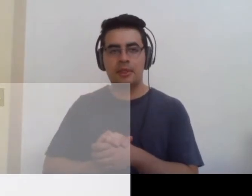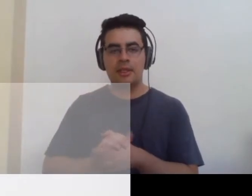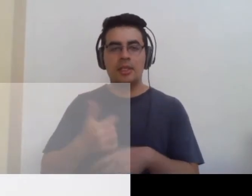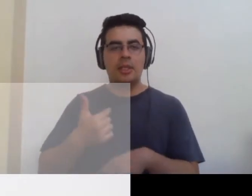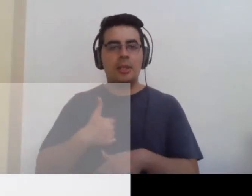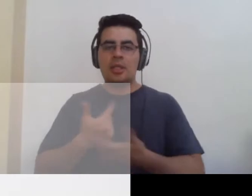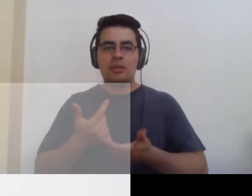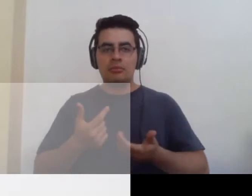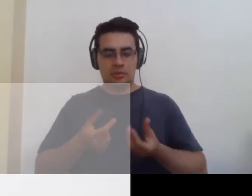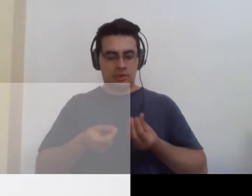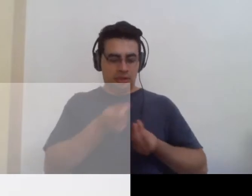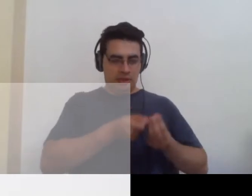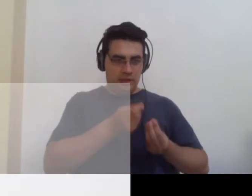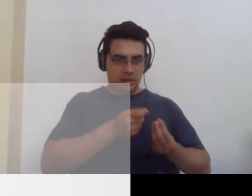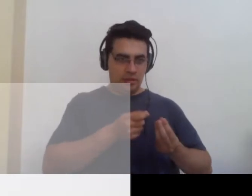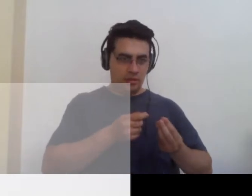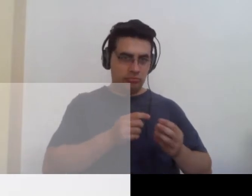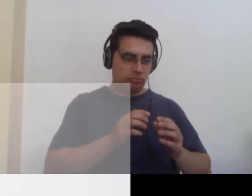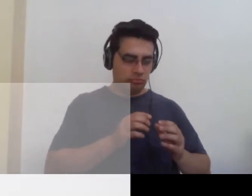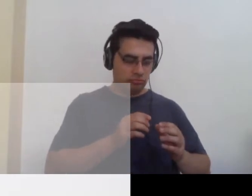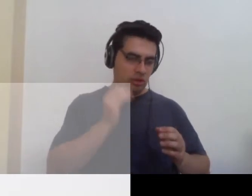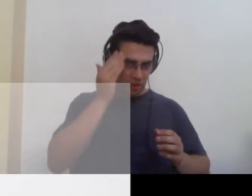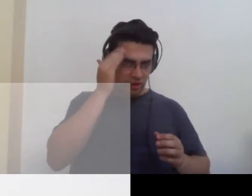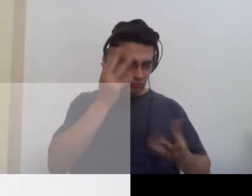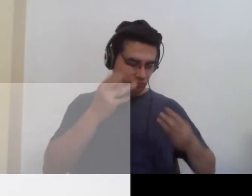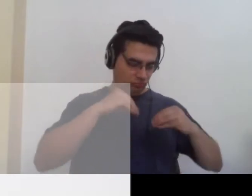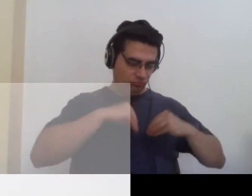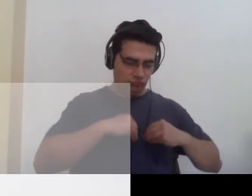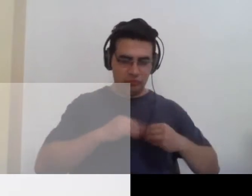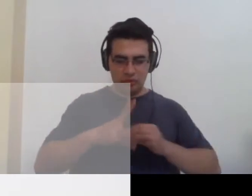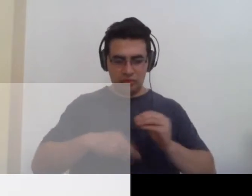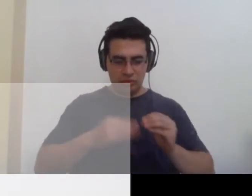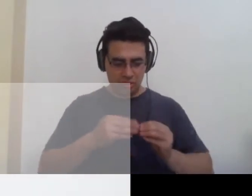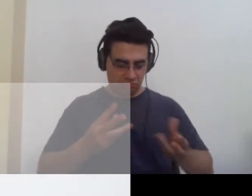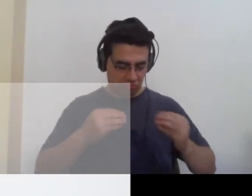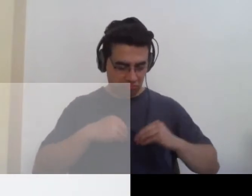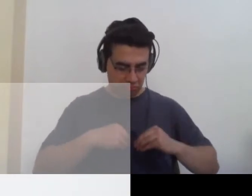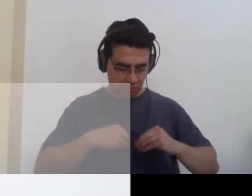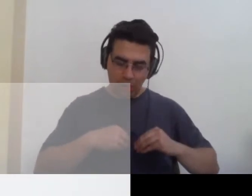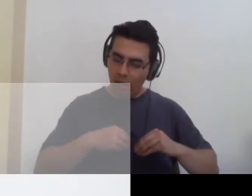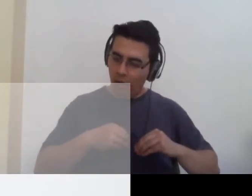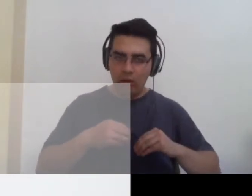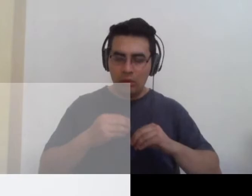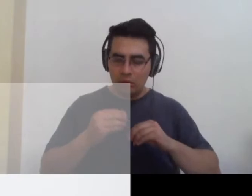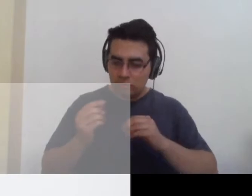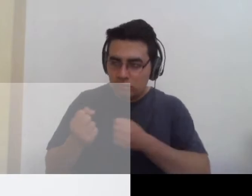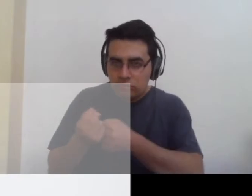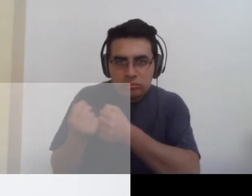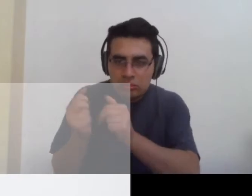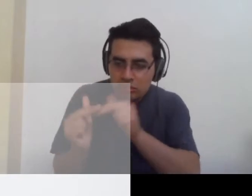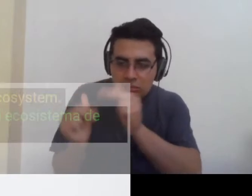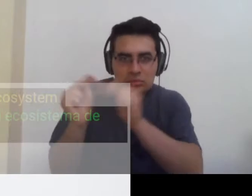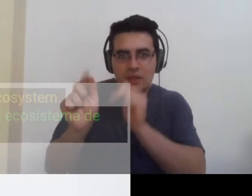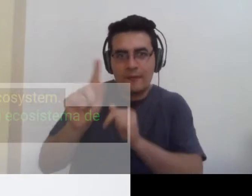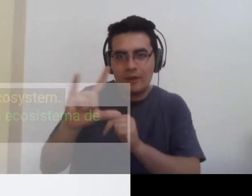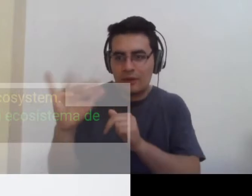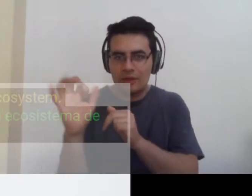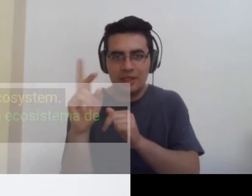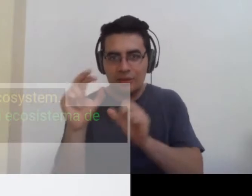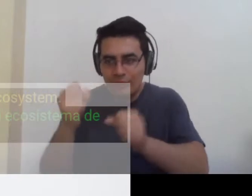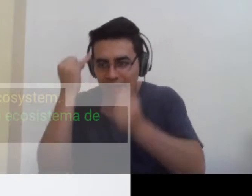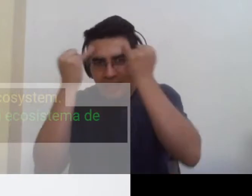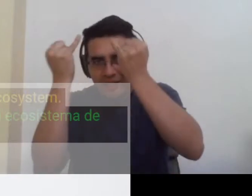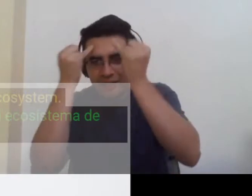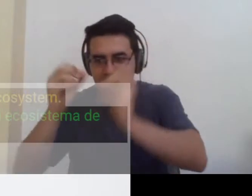code to help build Flutter and explore its creative possibilities. And I'm Leah, a product manager for